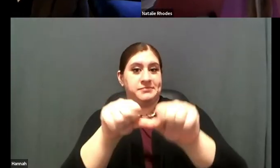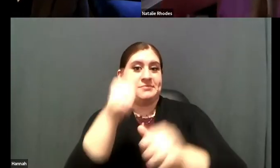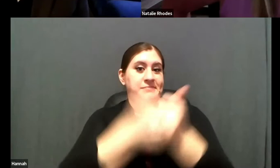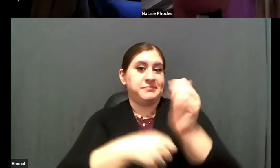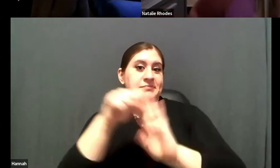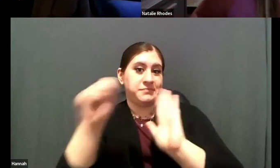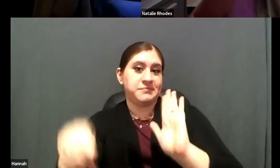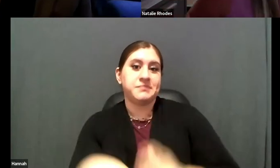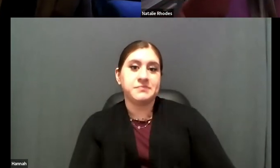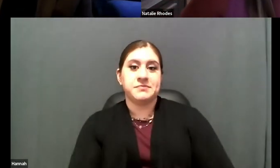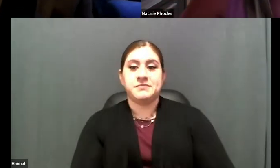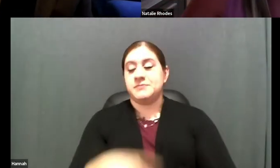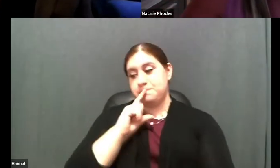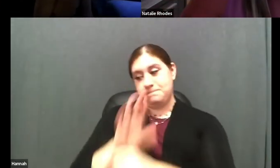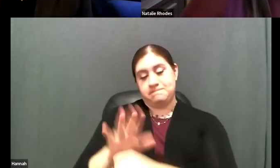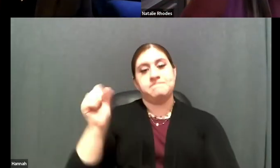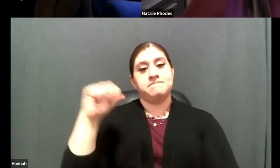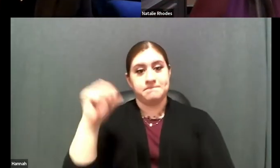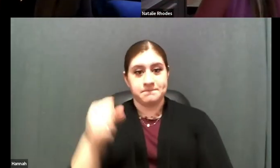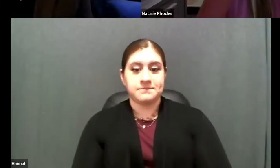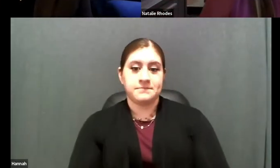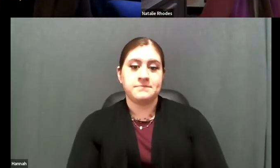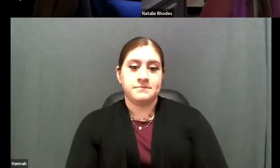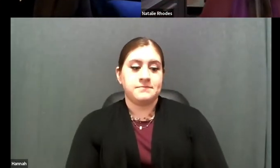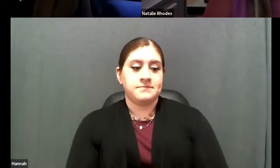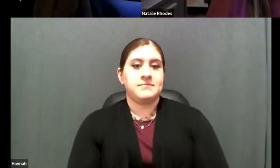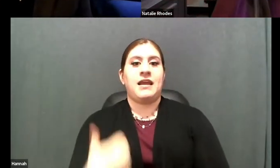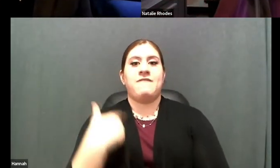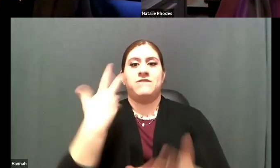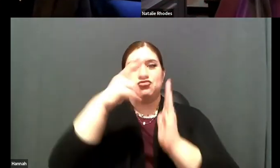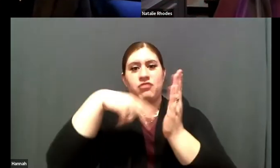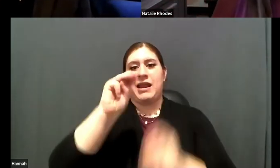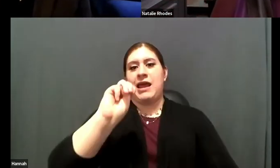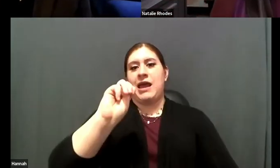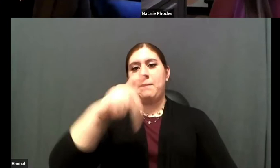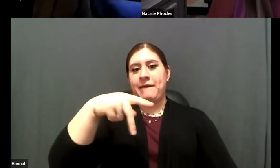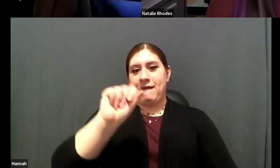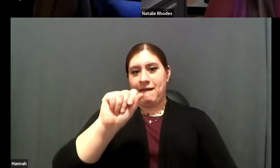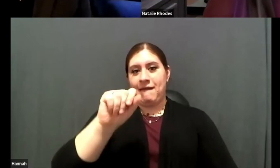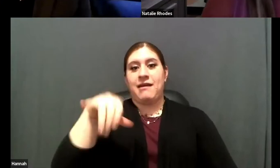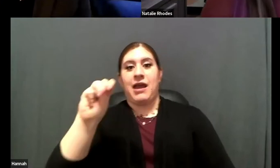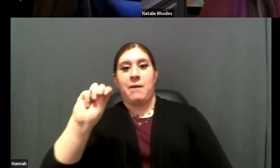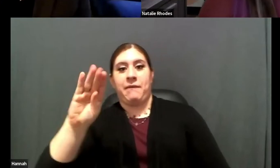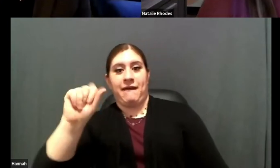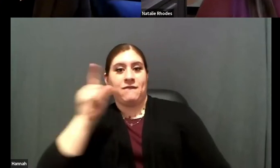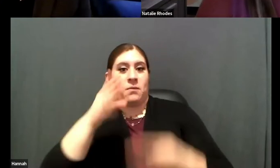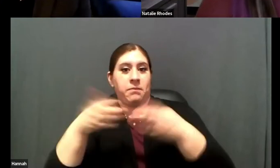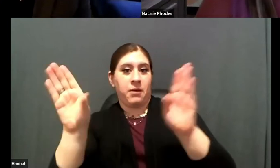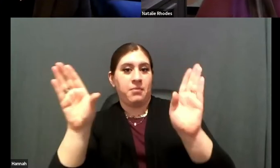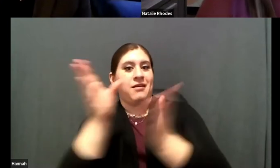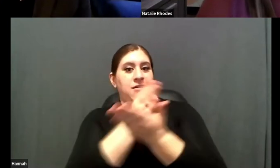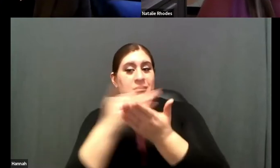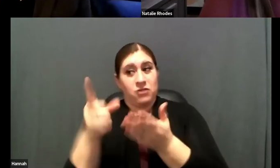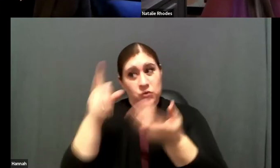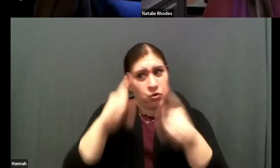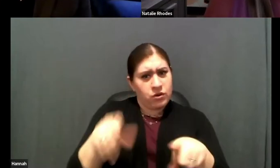semester. Absolutely. I have read that an MPA is the MBA of public sector. Would you